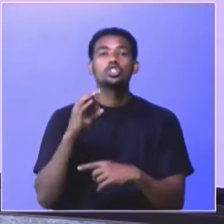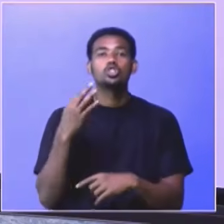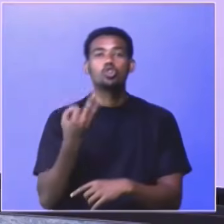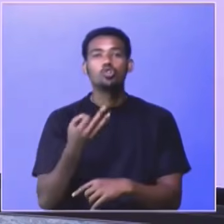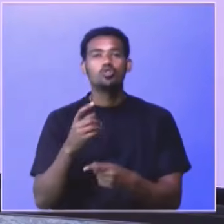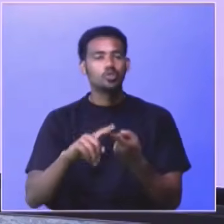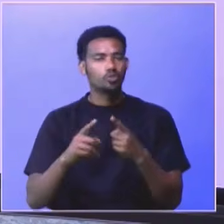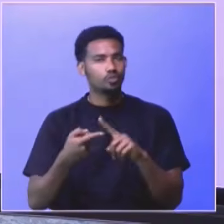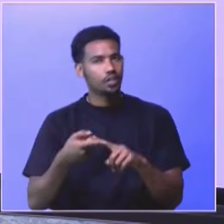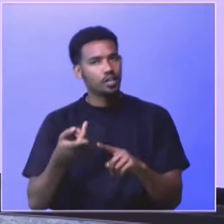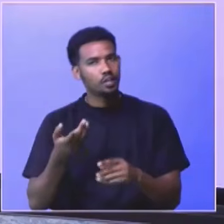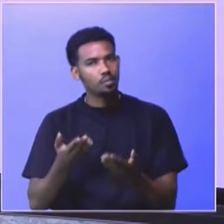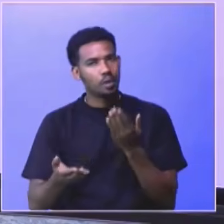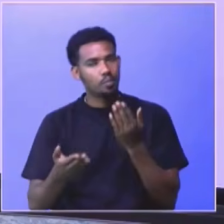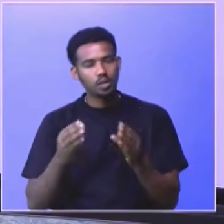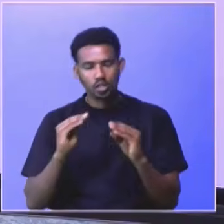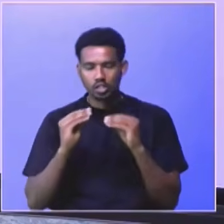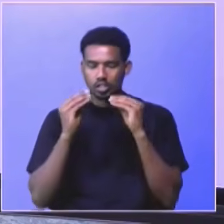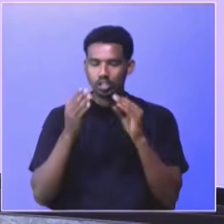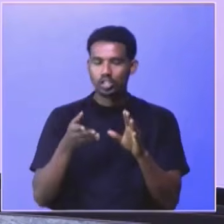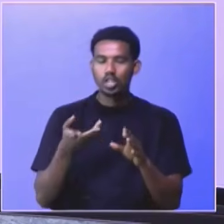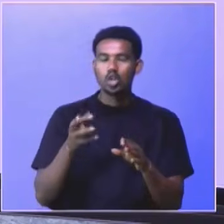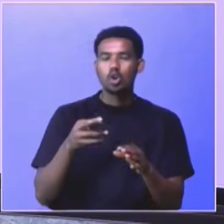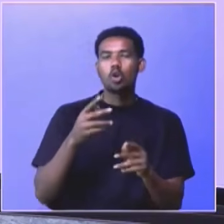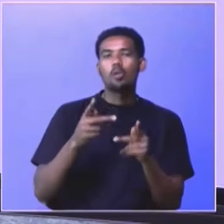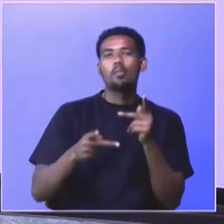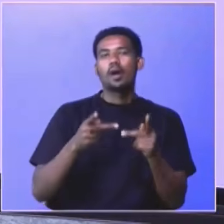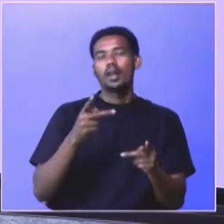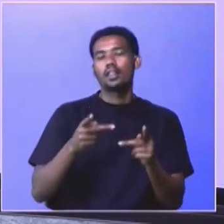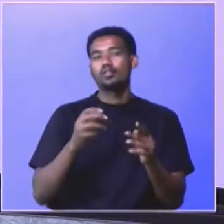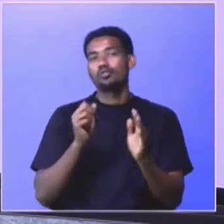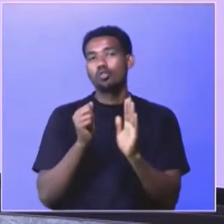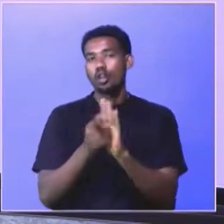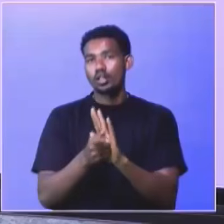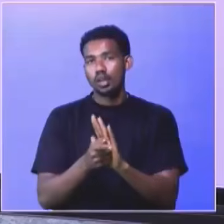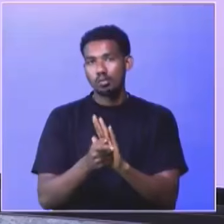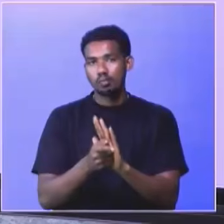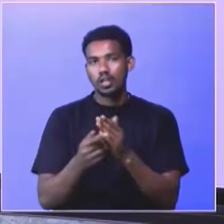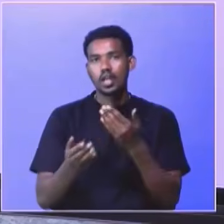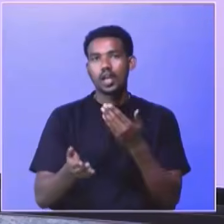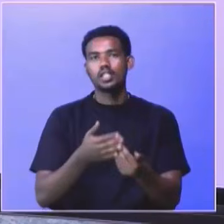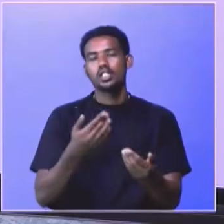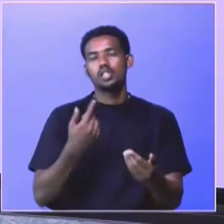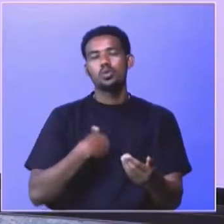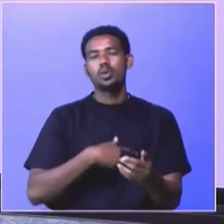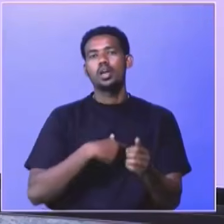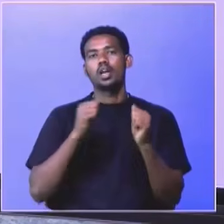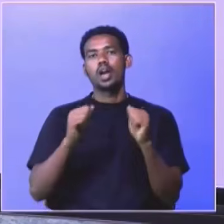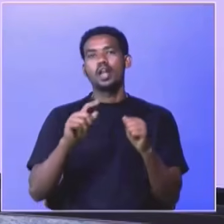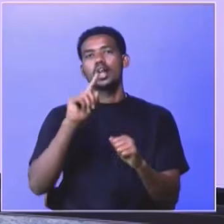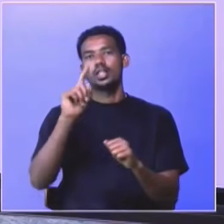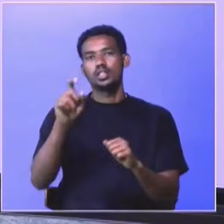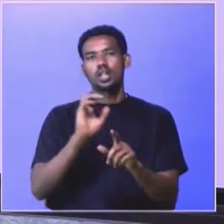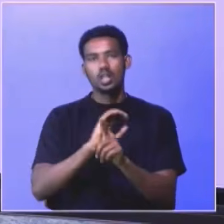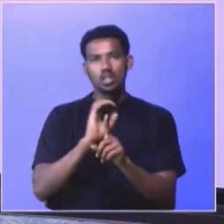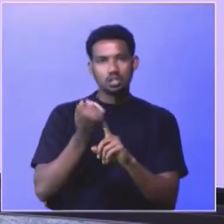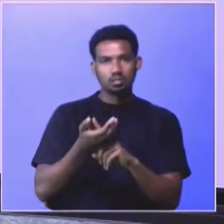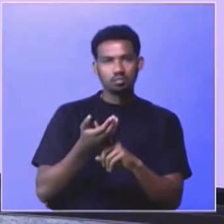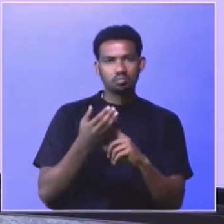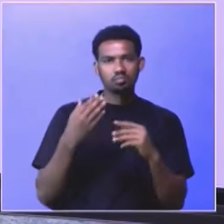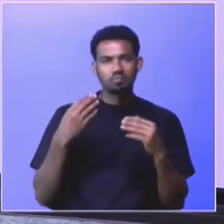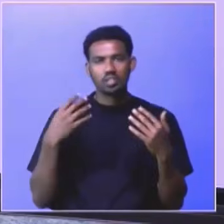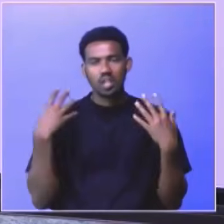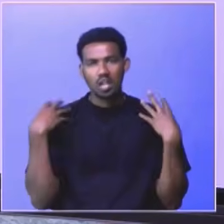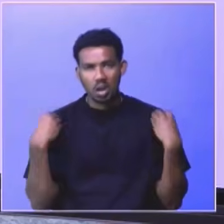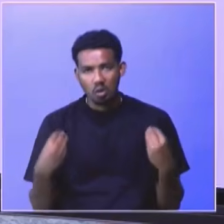maybe your teacher or parents. So when we come to greeting, easily you can ask the condition. How are you doing?